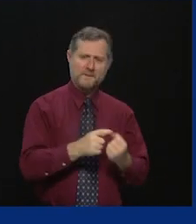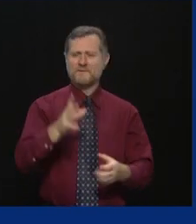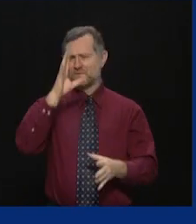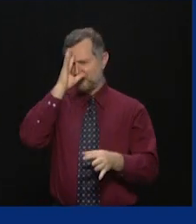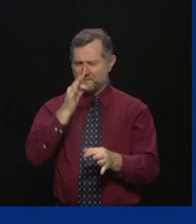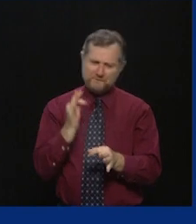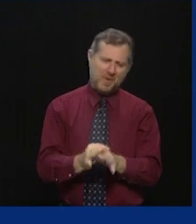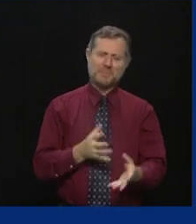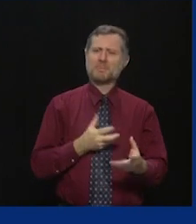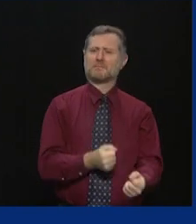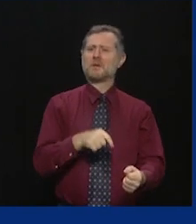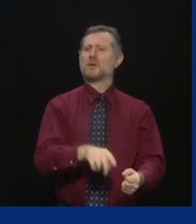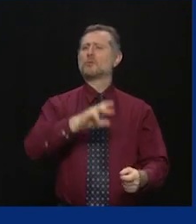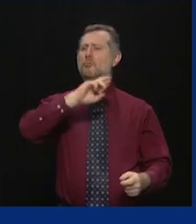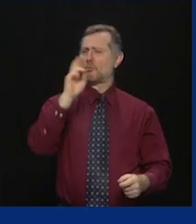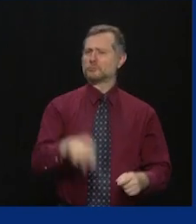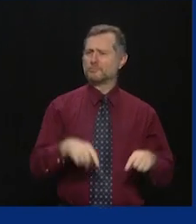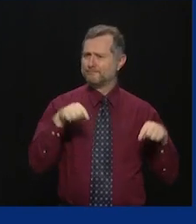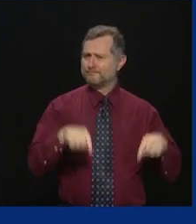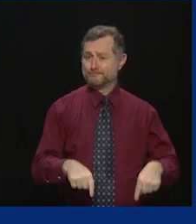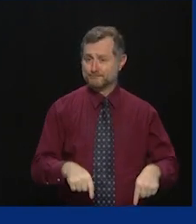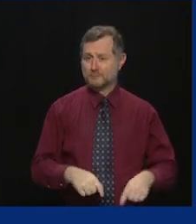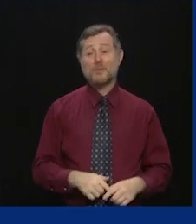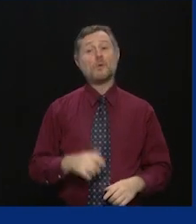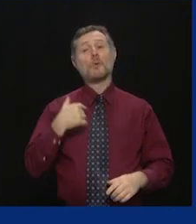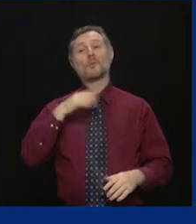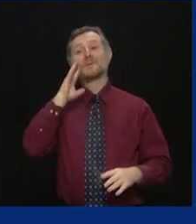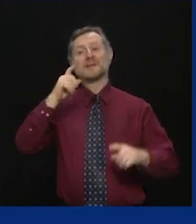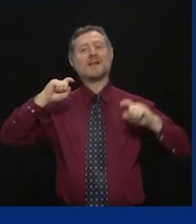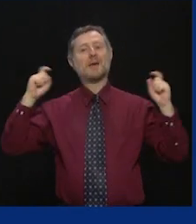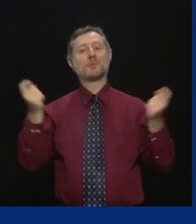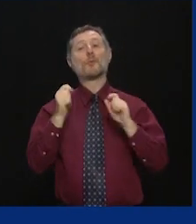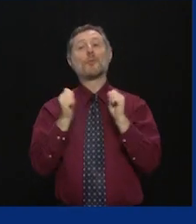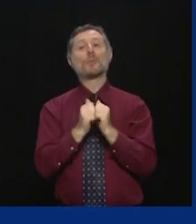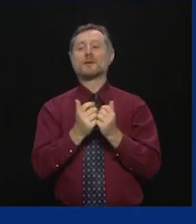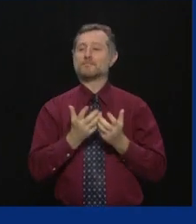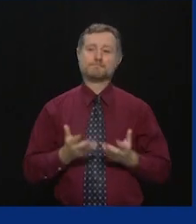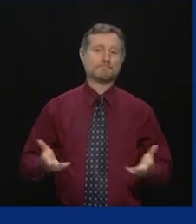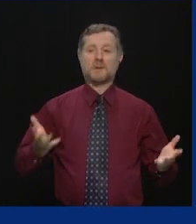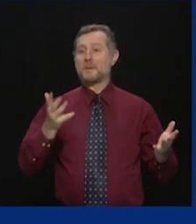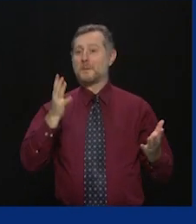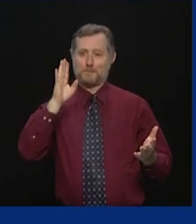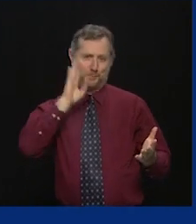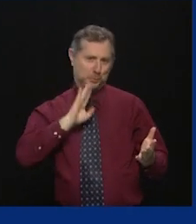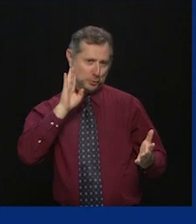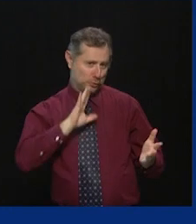road, we're going to be here celebrating with champagne. Oh, no, I'm sorry, beer. What beer? 2 years, sorry. But Bill, thank you.